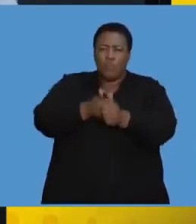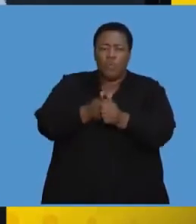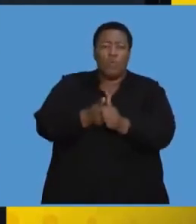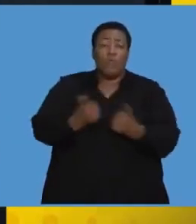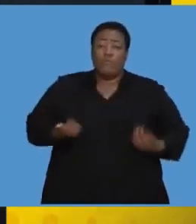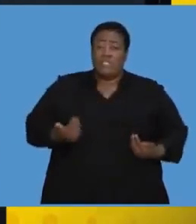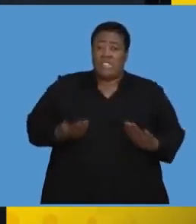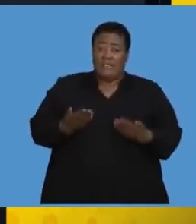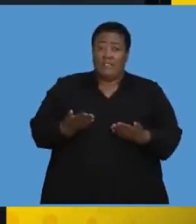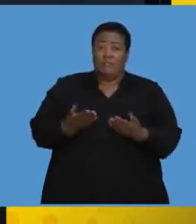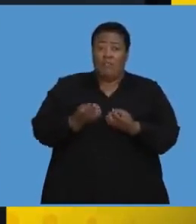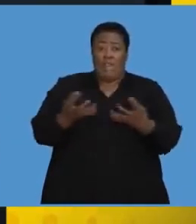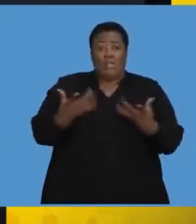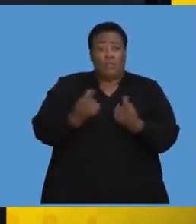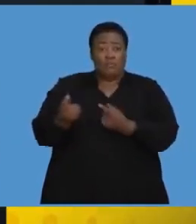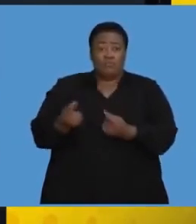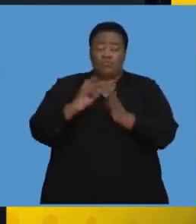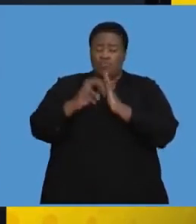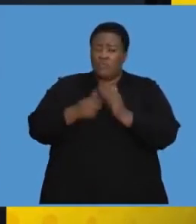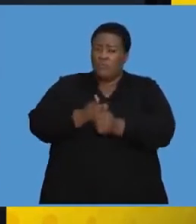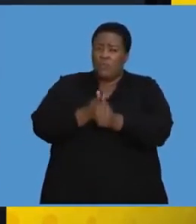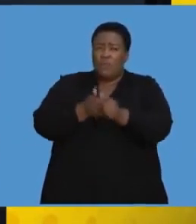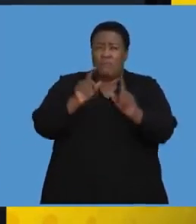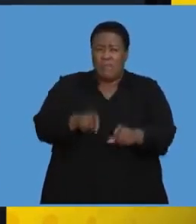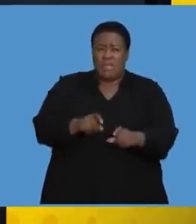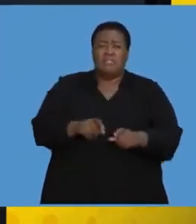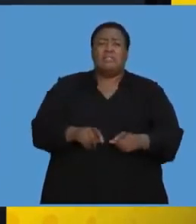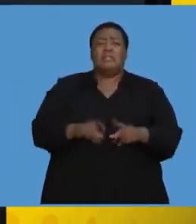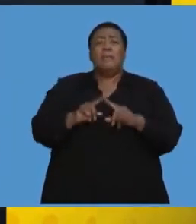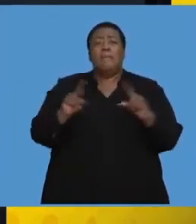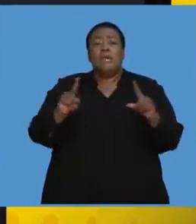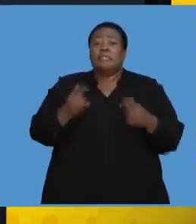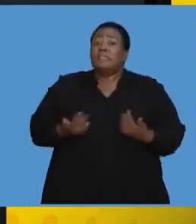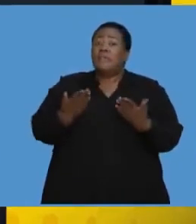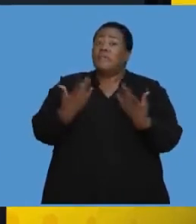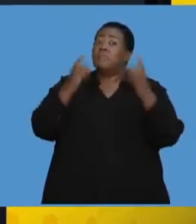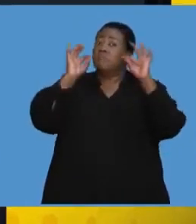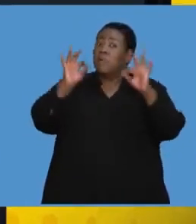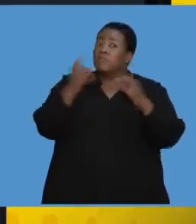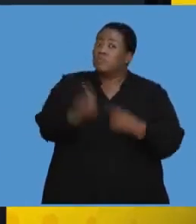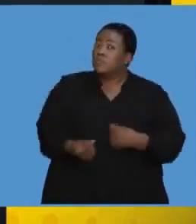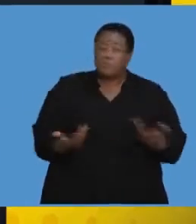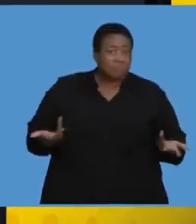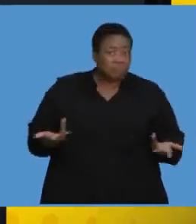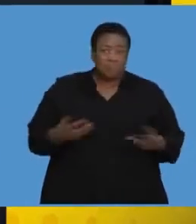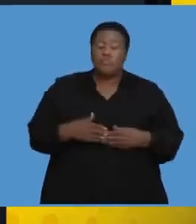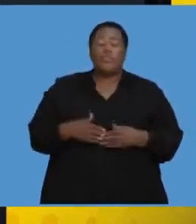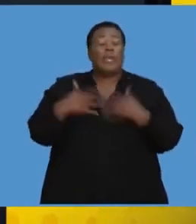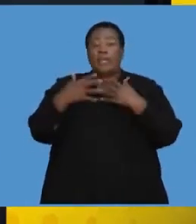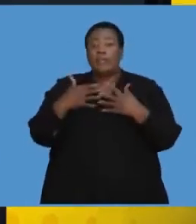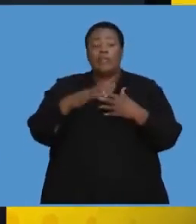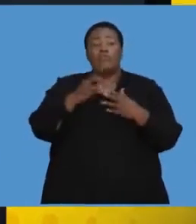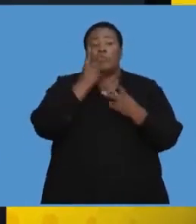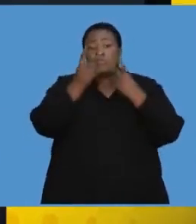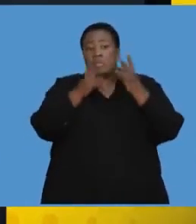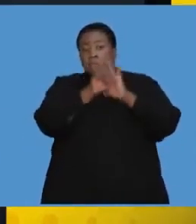other things instead of giving the service there. So whatever you have observed in your community, as long